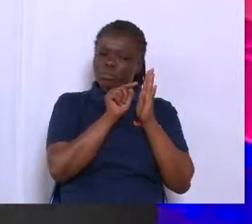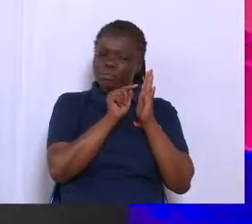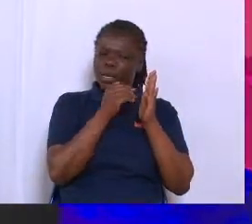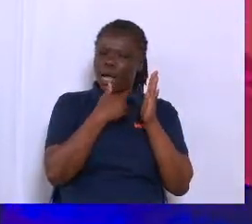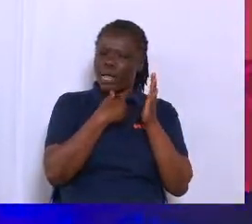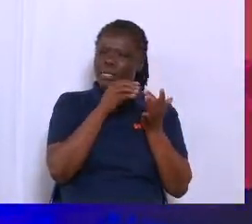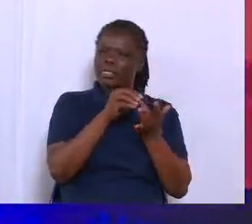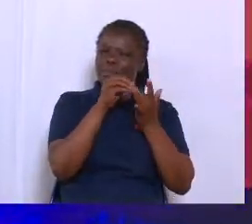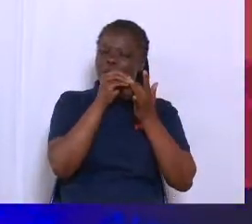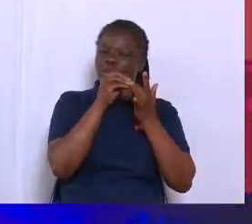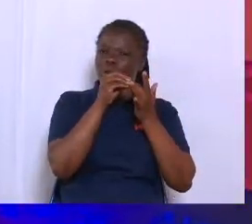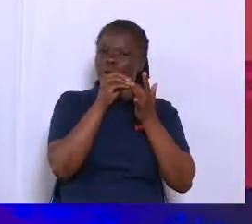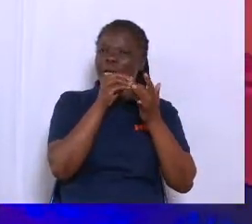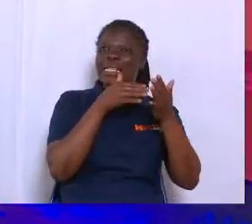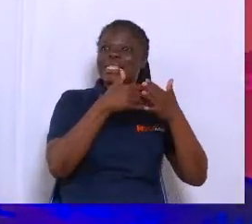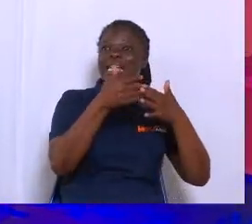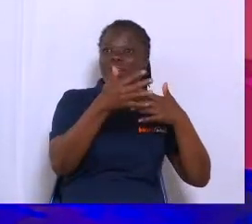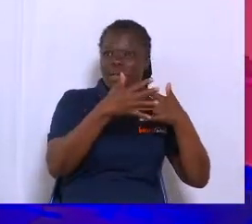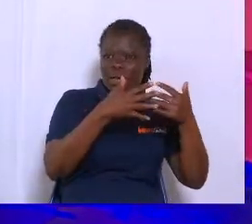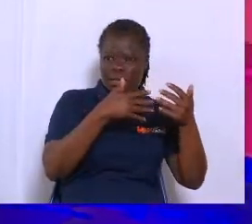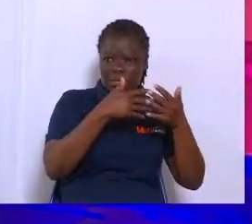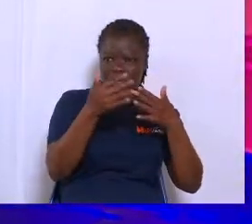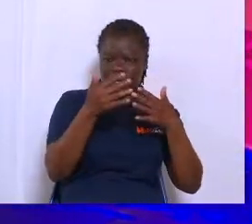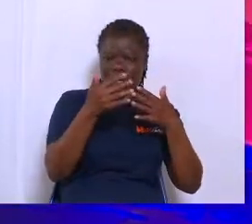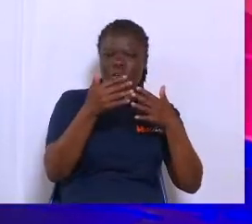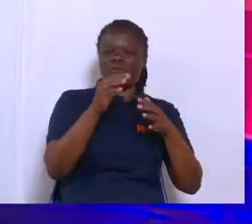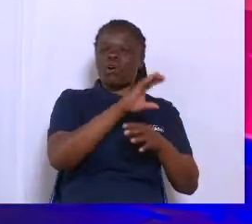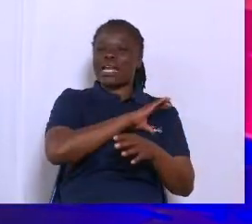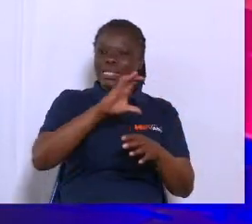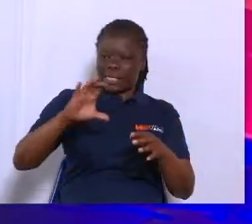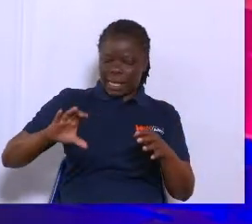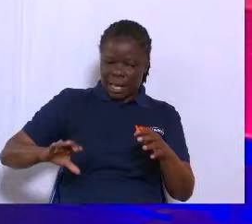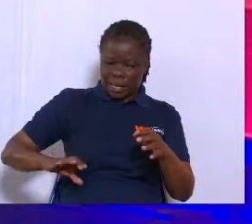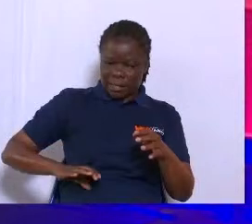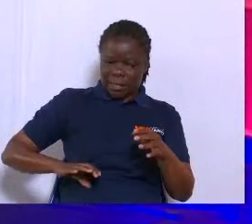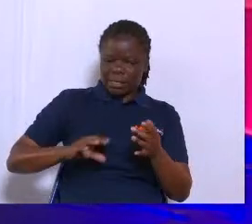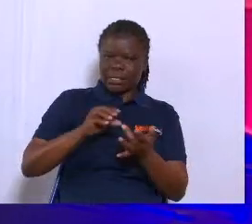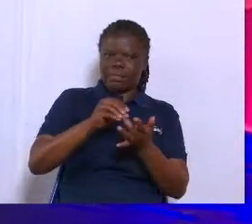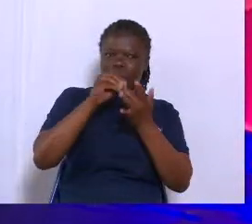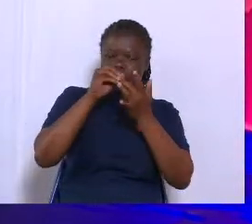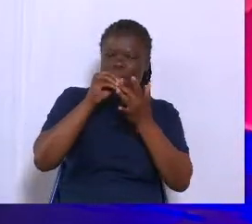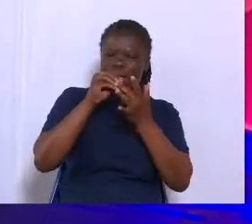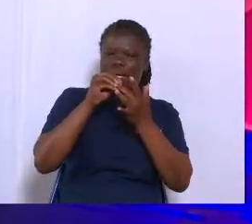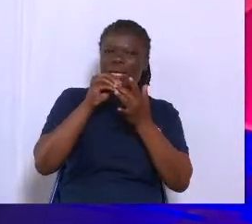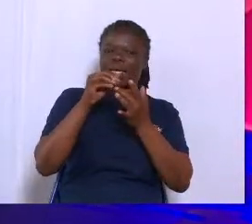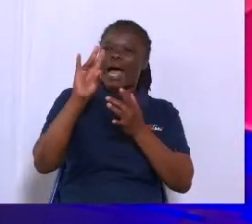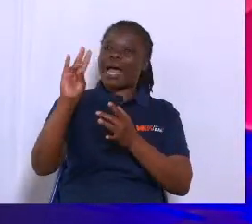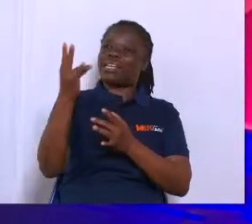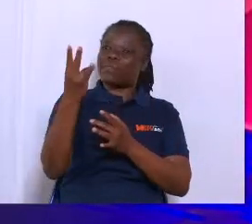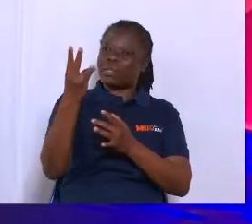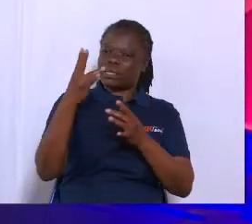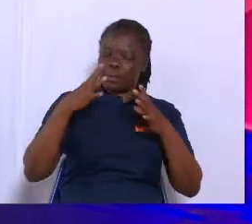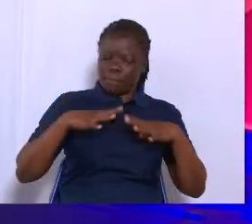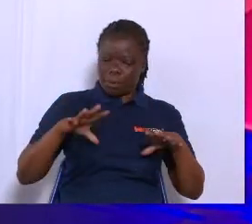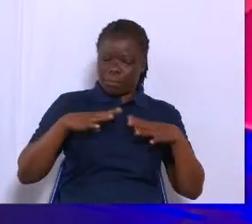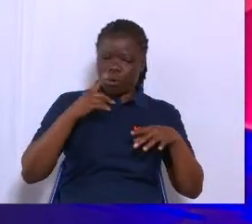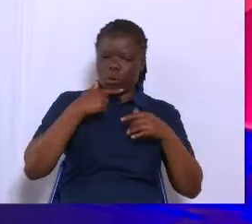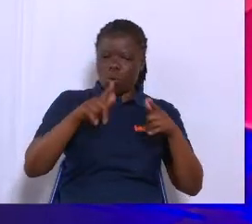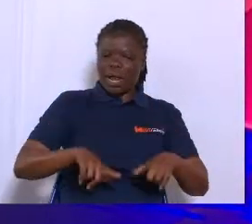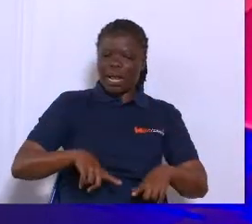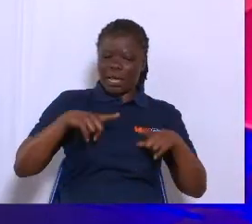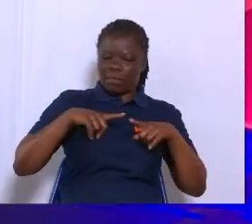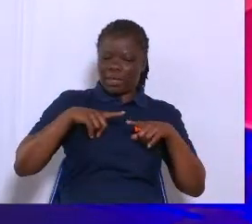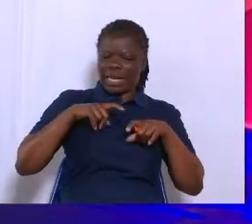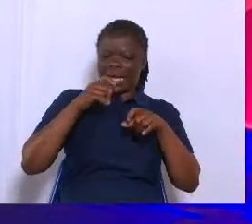special significance for Christians, and specifically Seventh-day Adventists, living on the edge